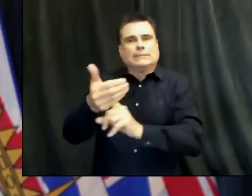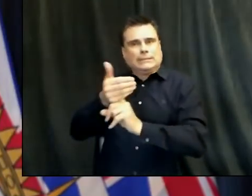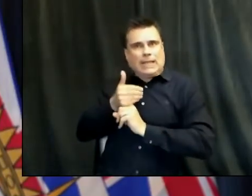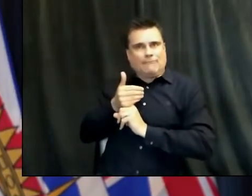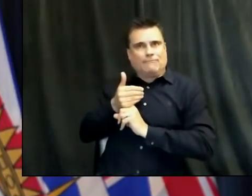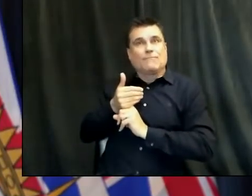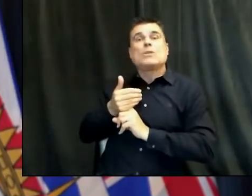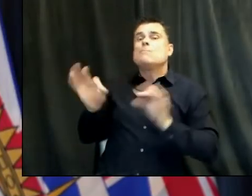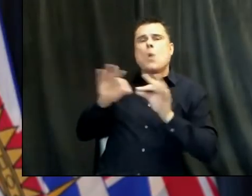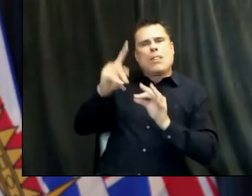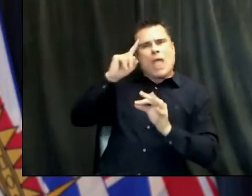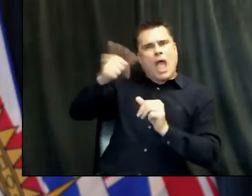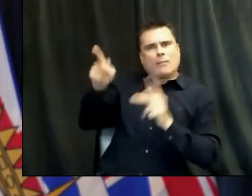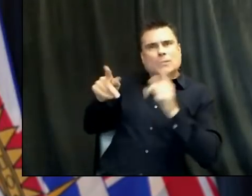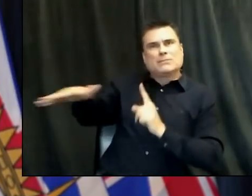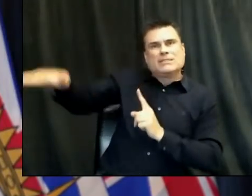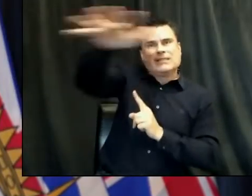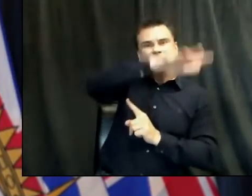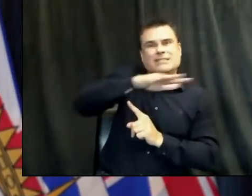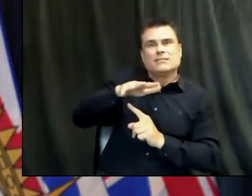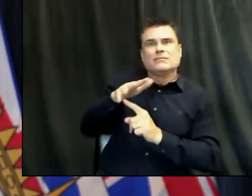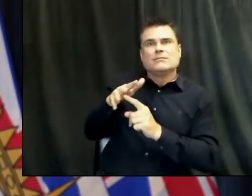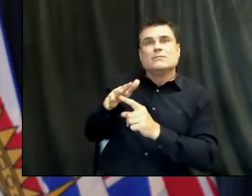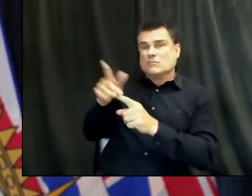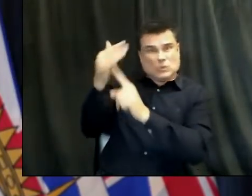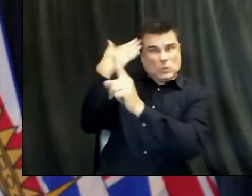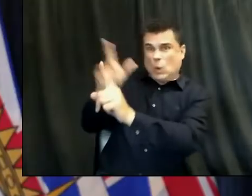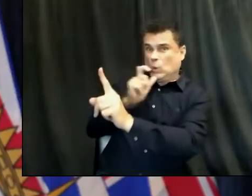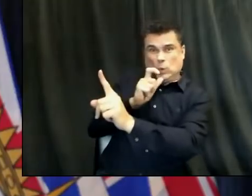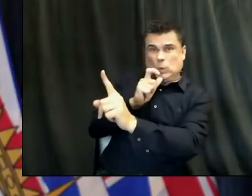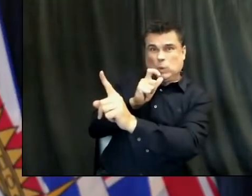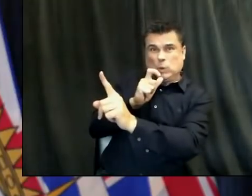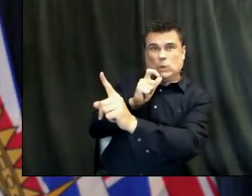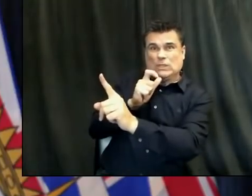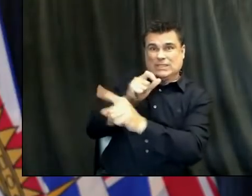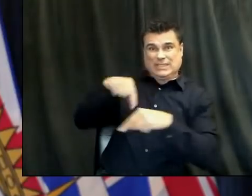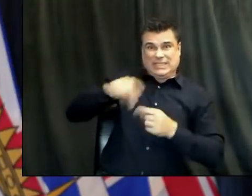story. We've heard stories this week, and they make